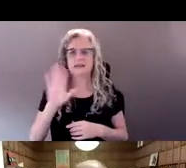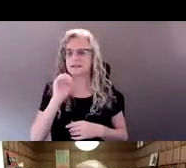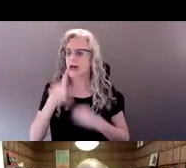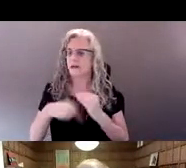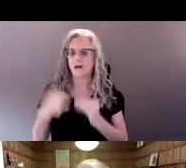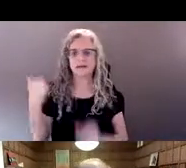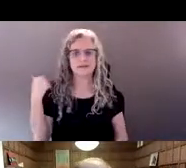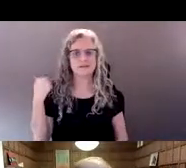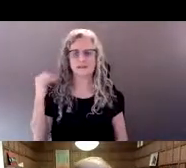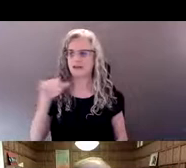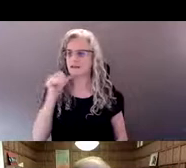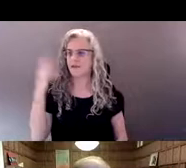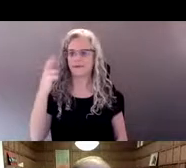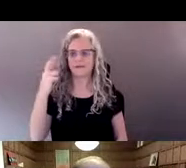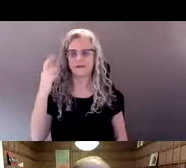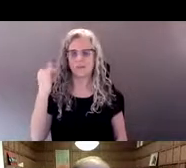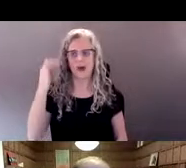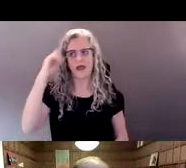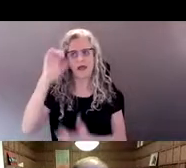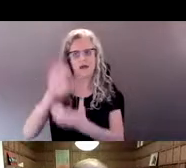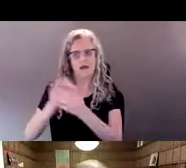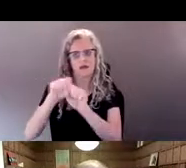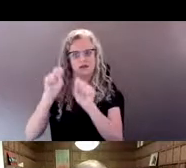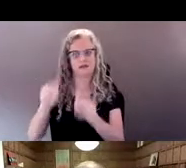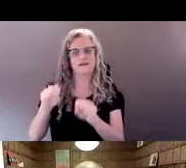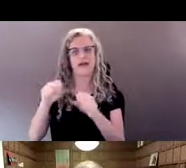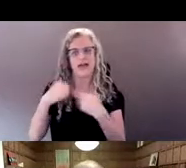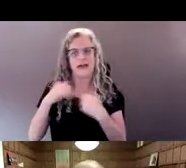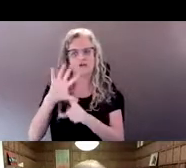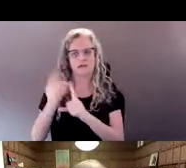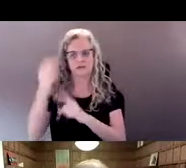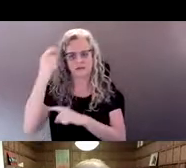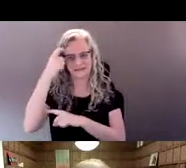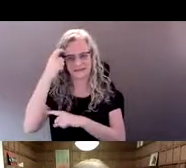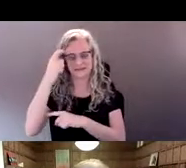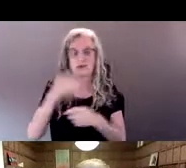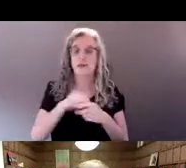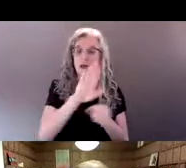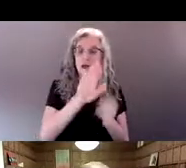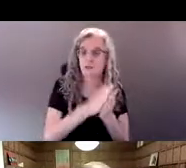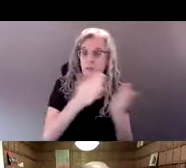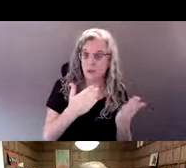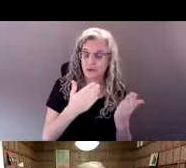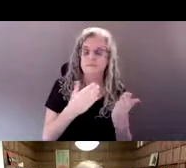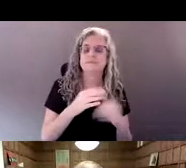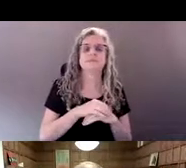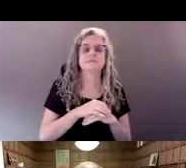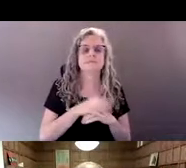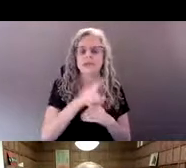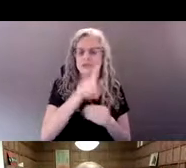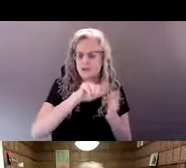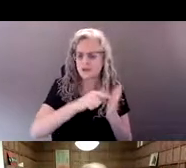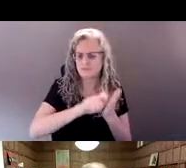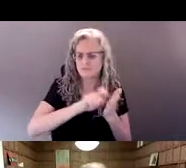that ideologies make cultural sense. In her famous inquiry into the origins of totalitarianism, which she began in the